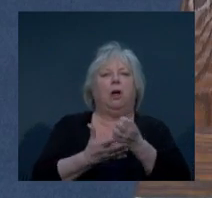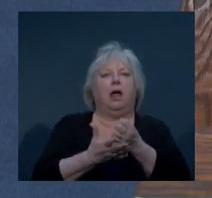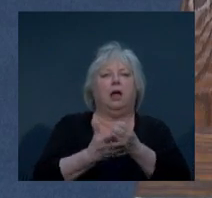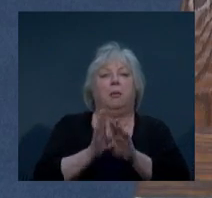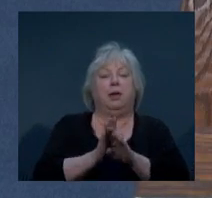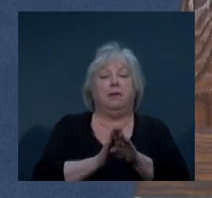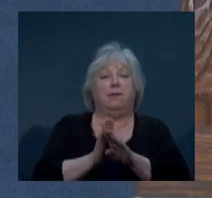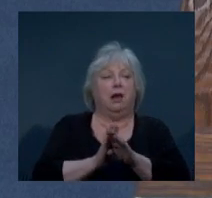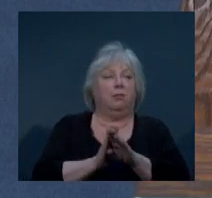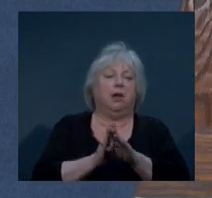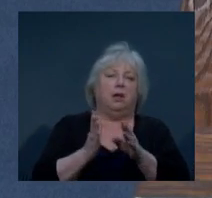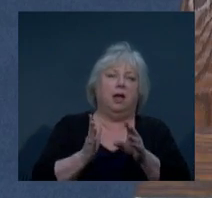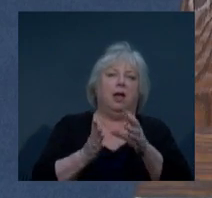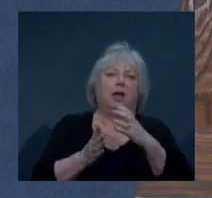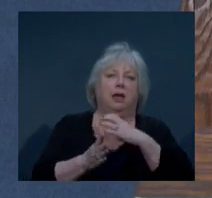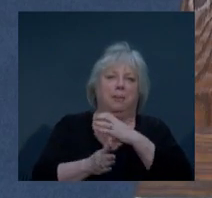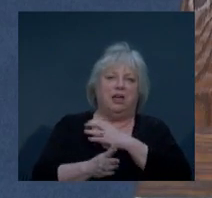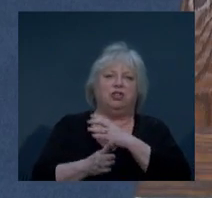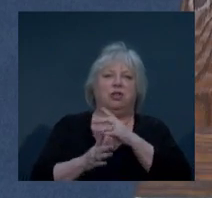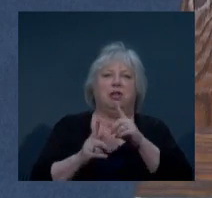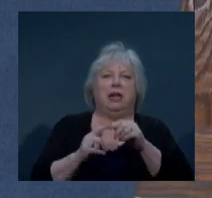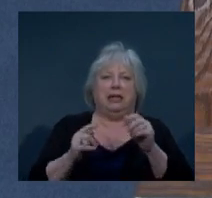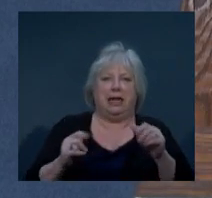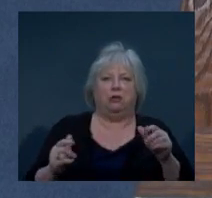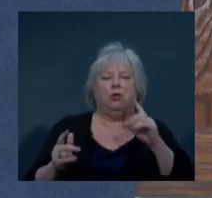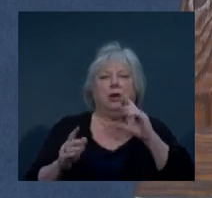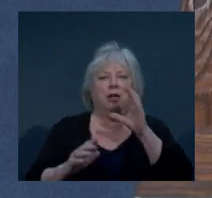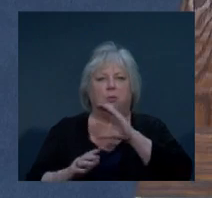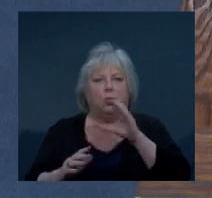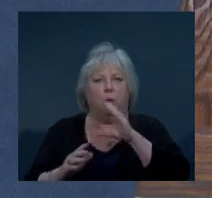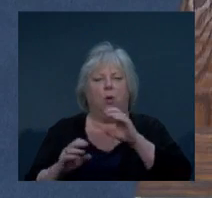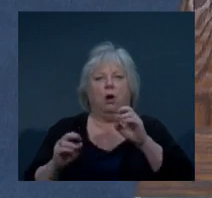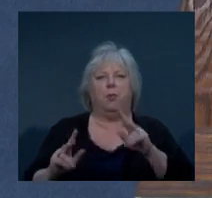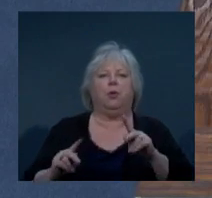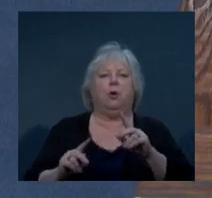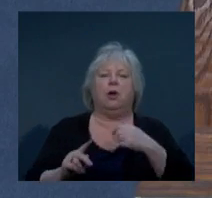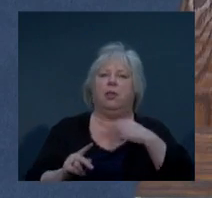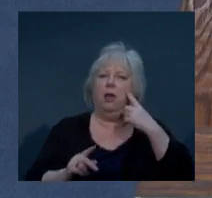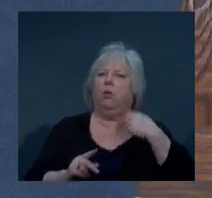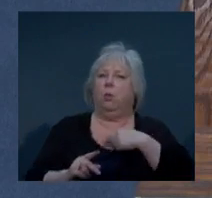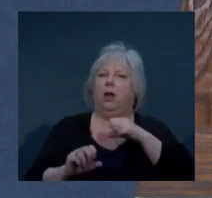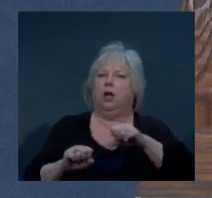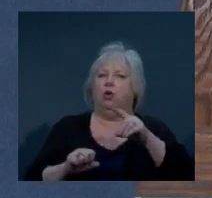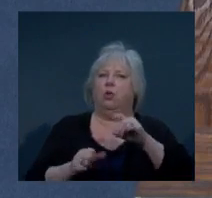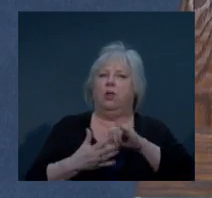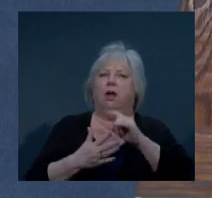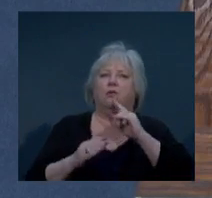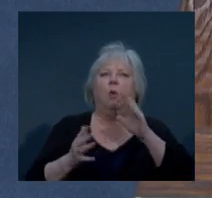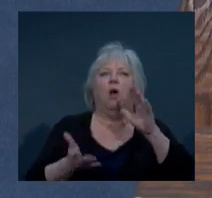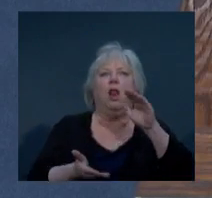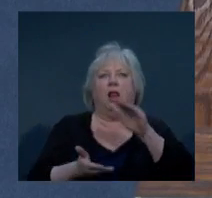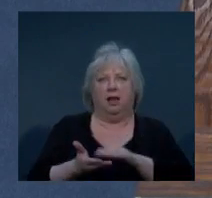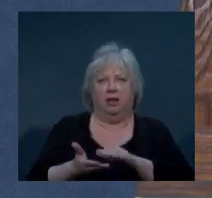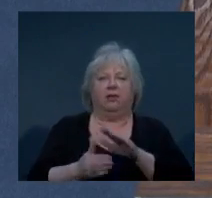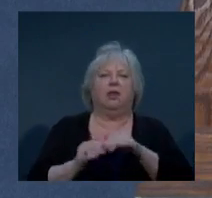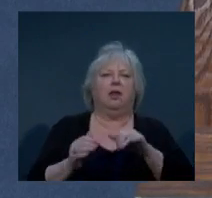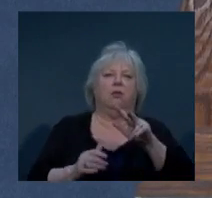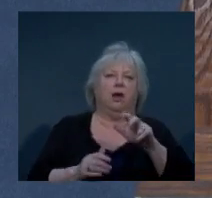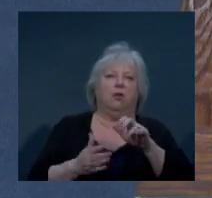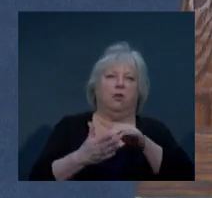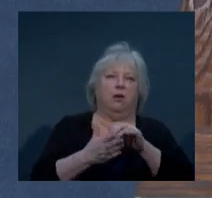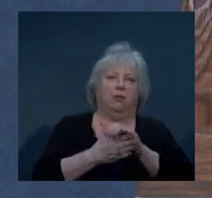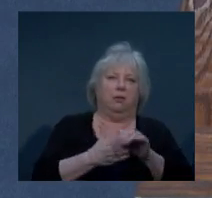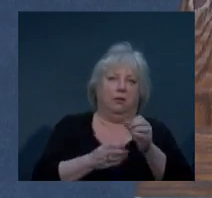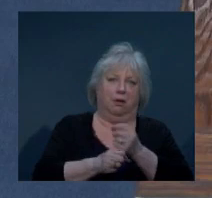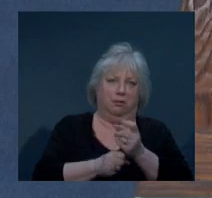development commission and things like that, and explore those opportunities. And I think that we could do that for far less than $300,000